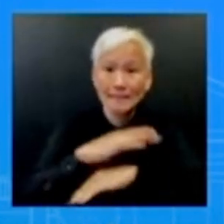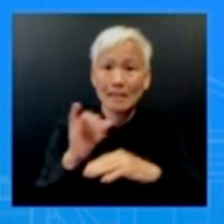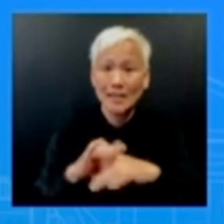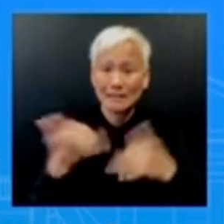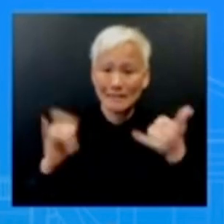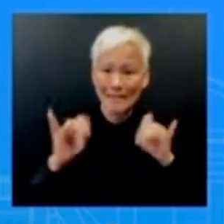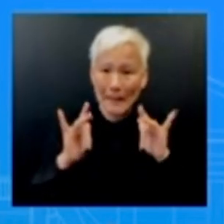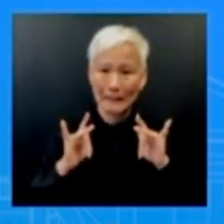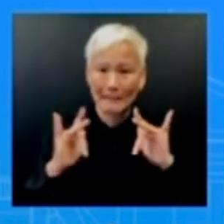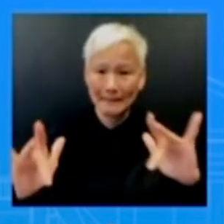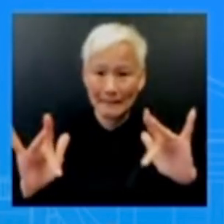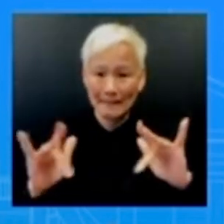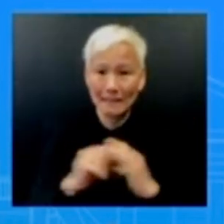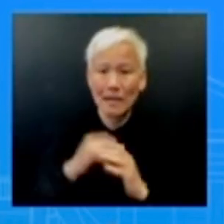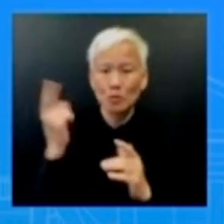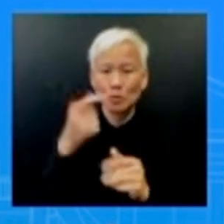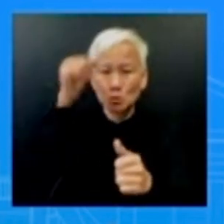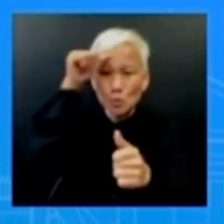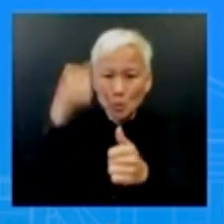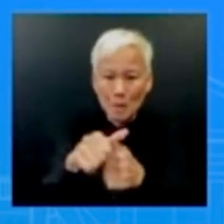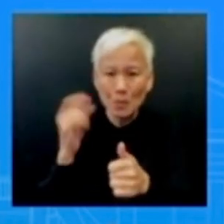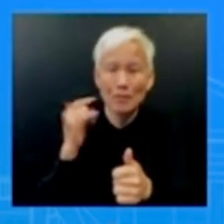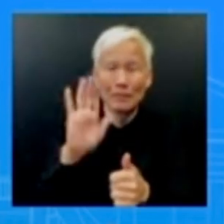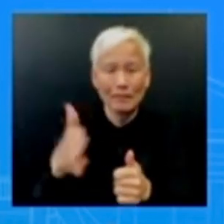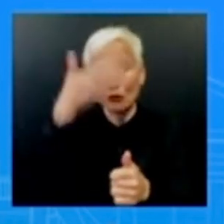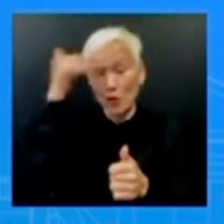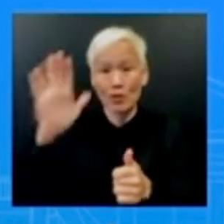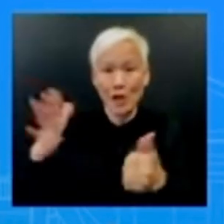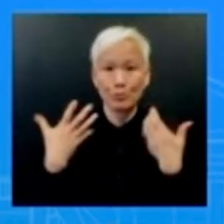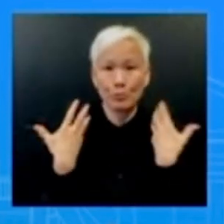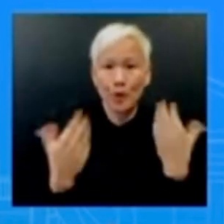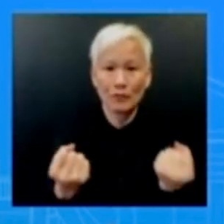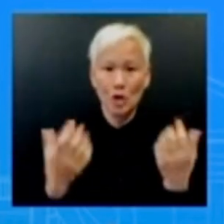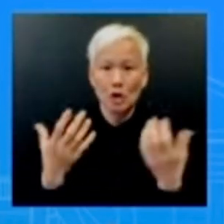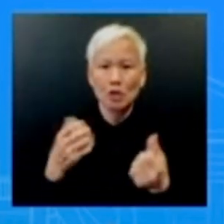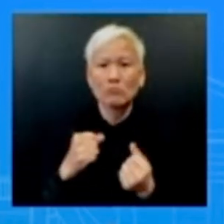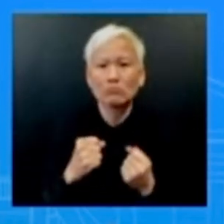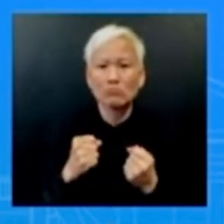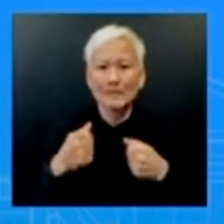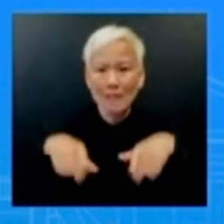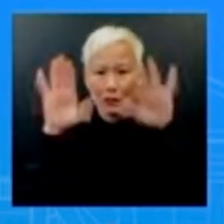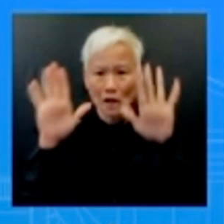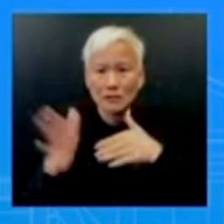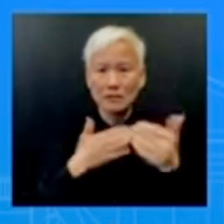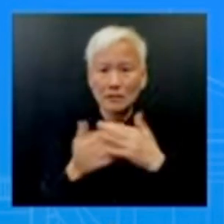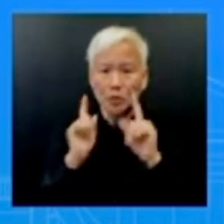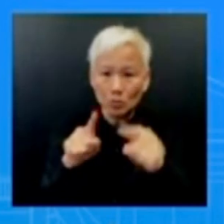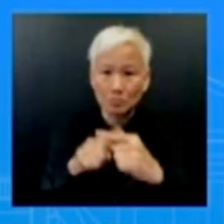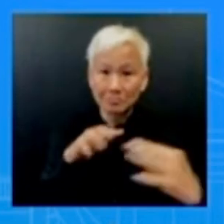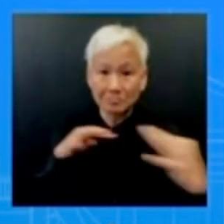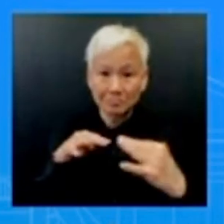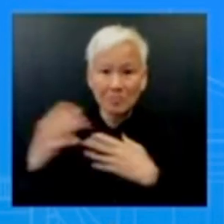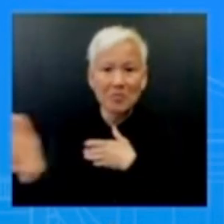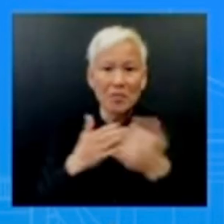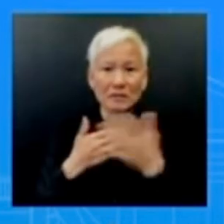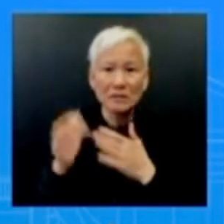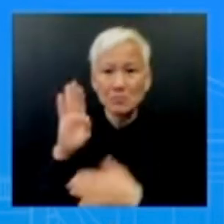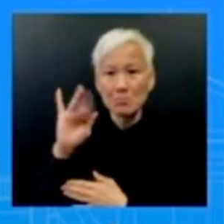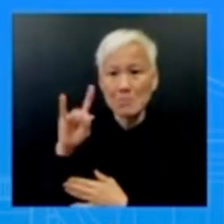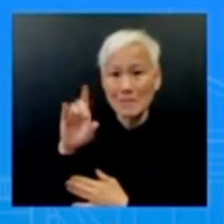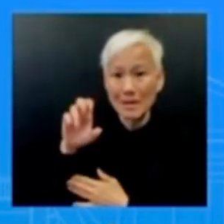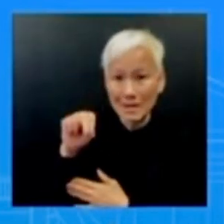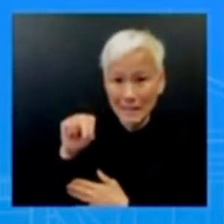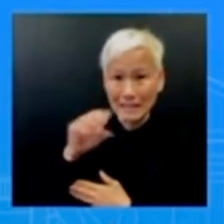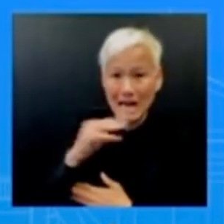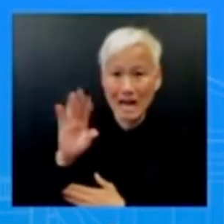the sacrifice that went into fighting that war. Again, regardless of how you feel about it, President Biden and the First Lady are going to stay committed to those families